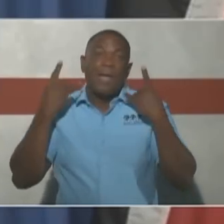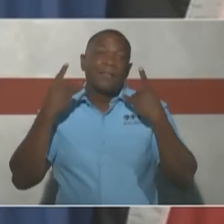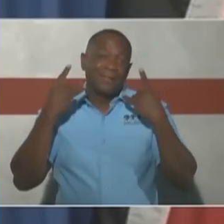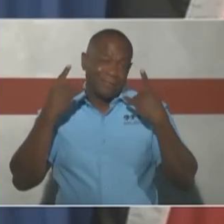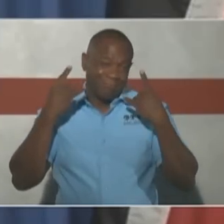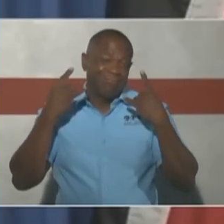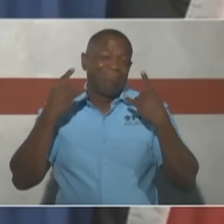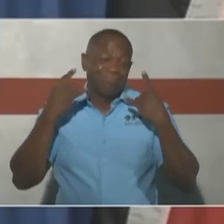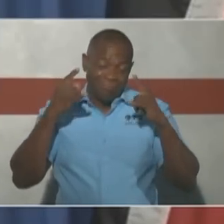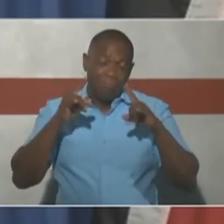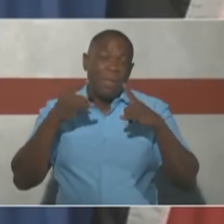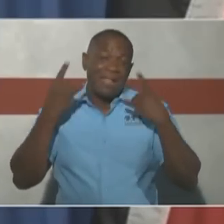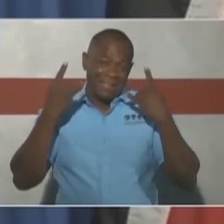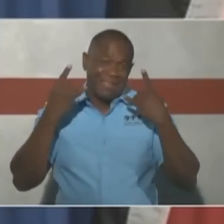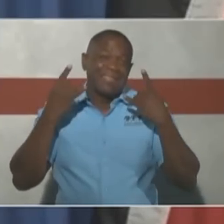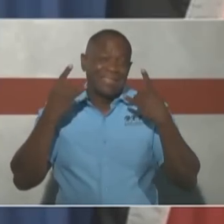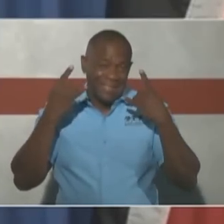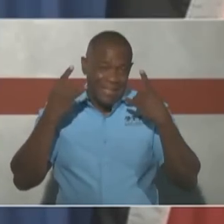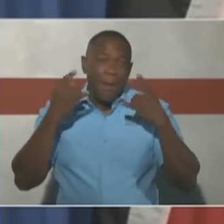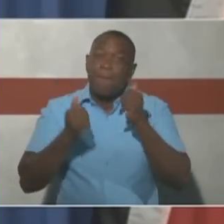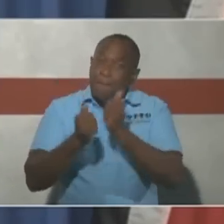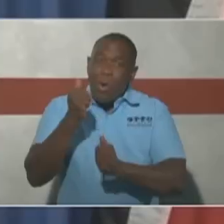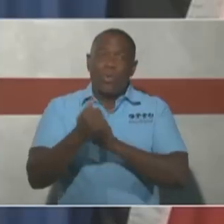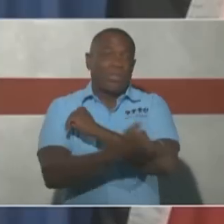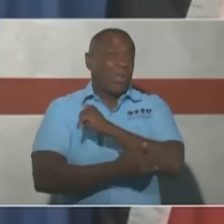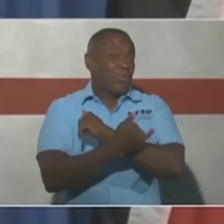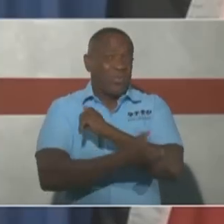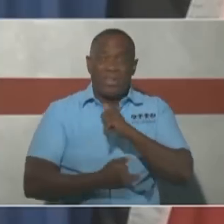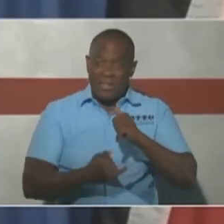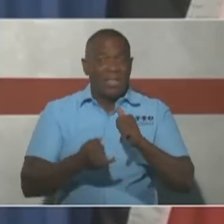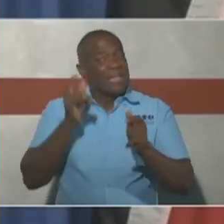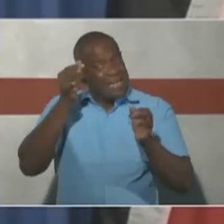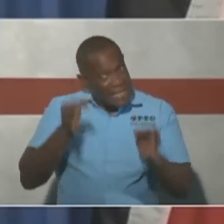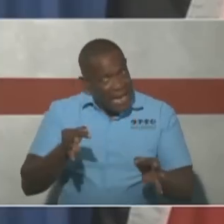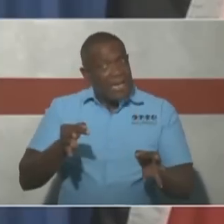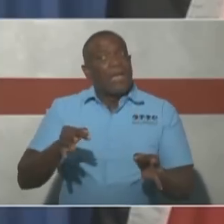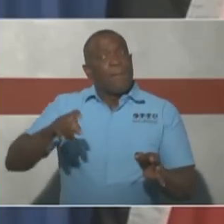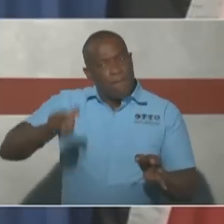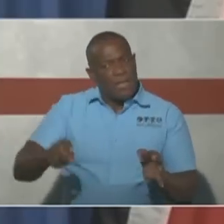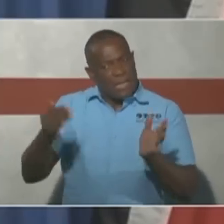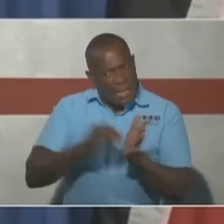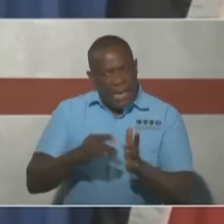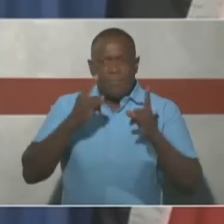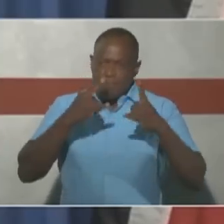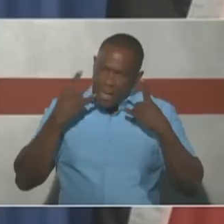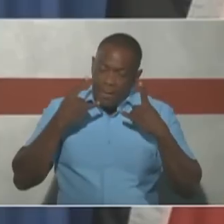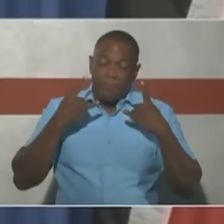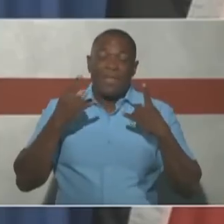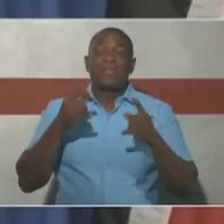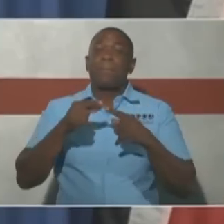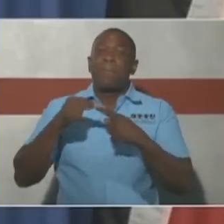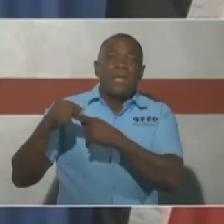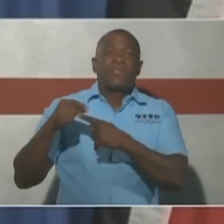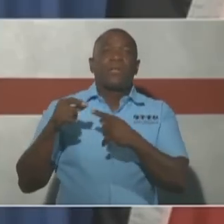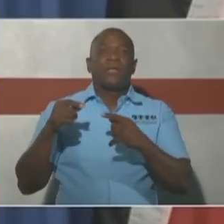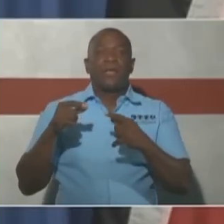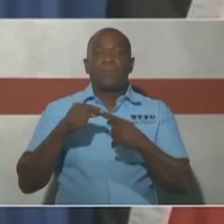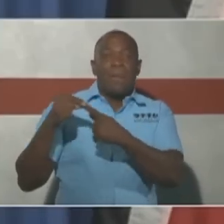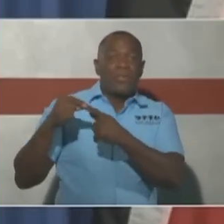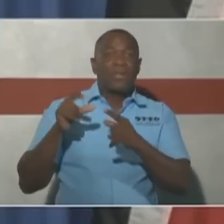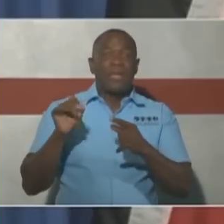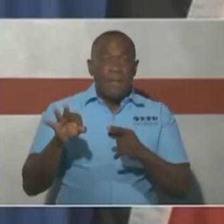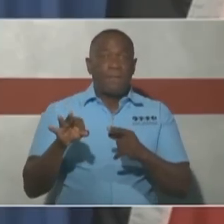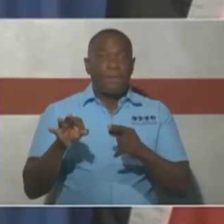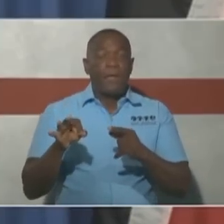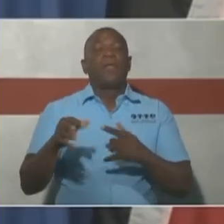The national program now is to encourage. And finally, before I came down here at 2 o'clock